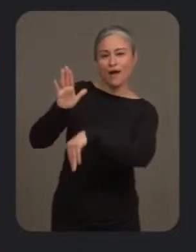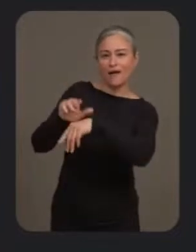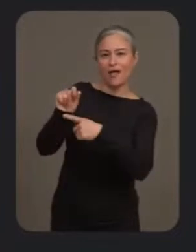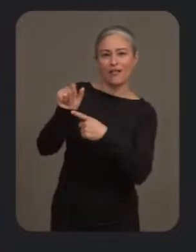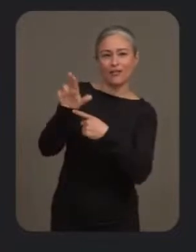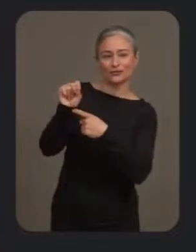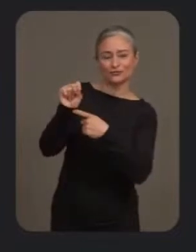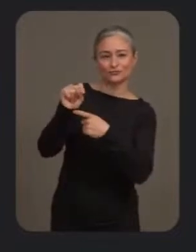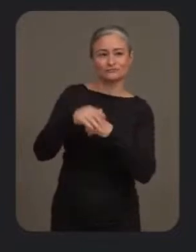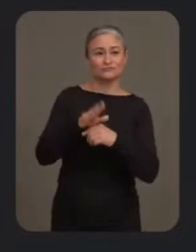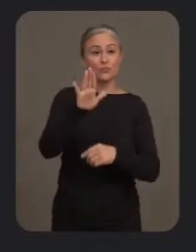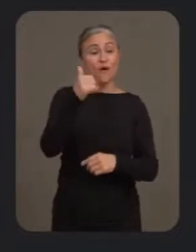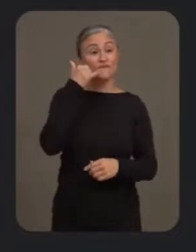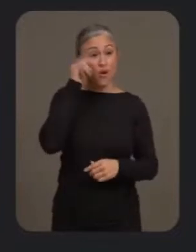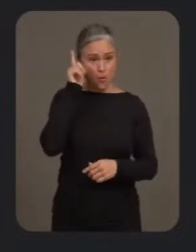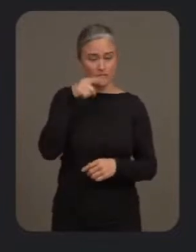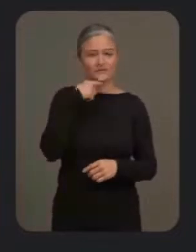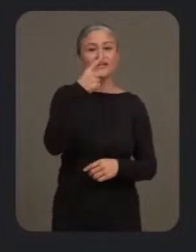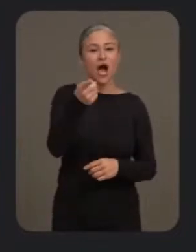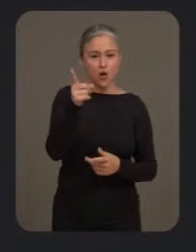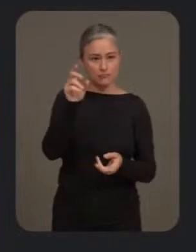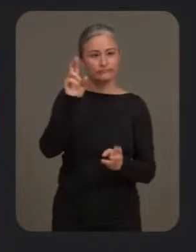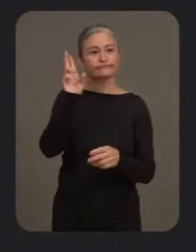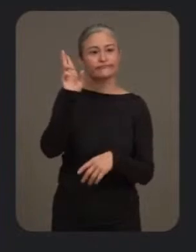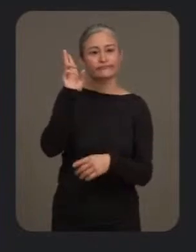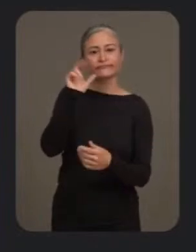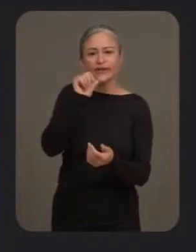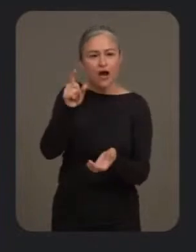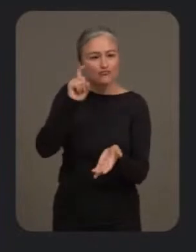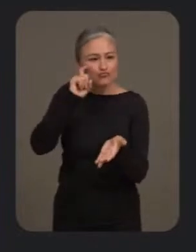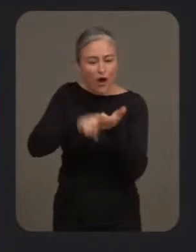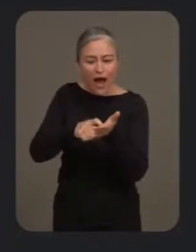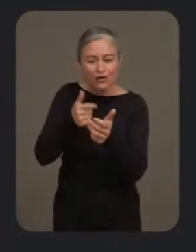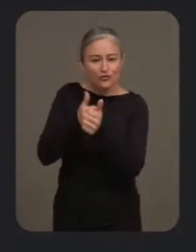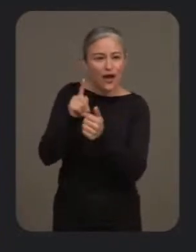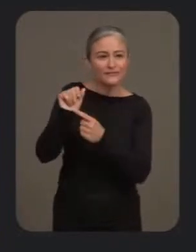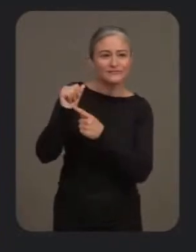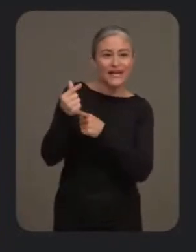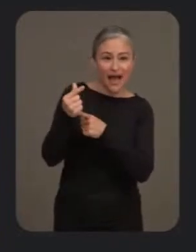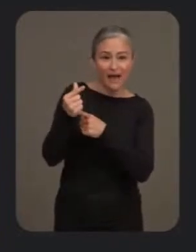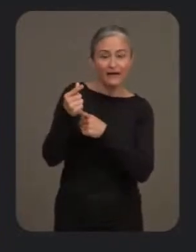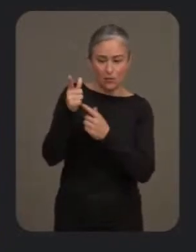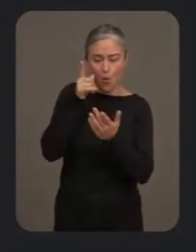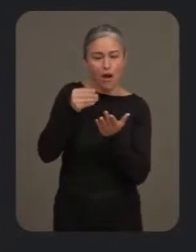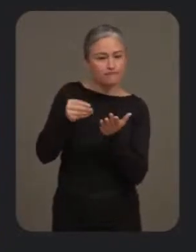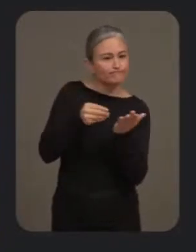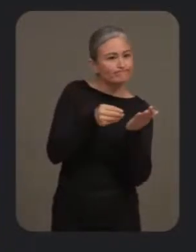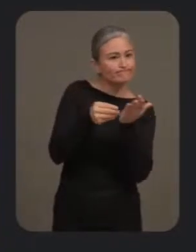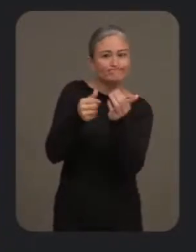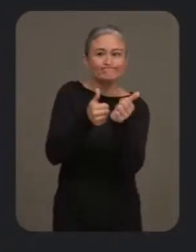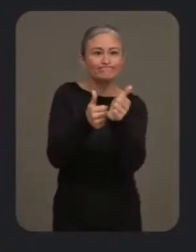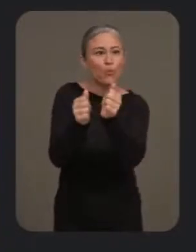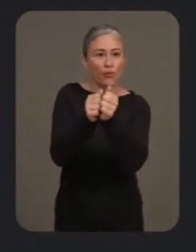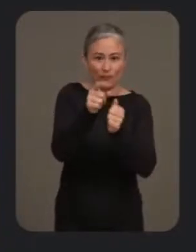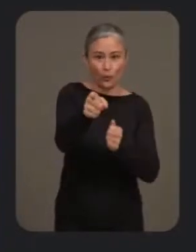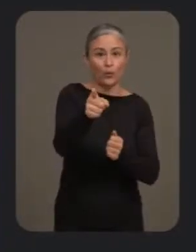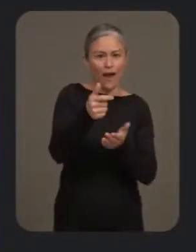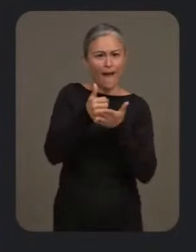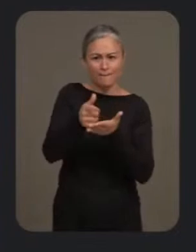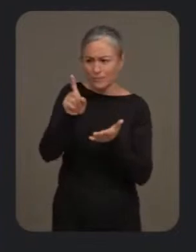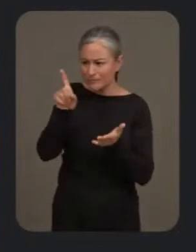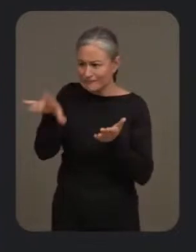alerts. Your phone will tell you if an unrecognized tracking tag is moving with you and help you locate it.